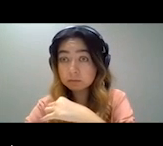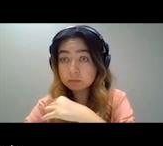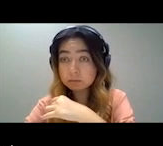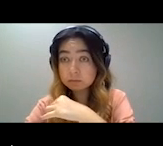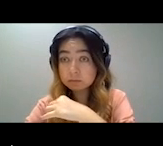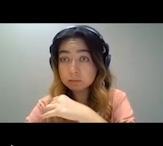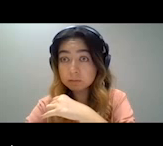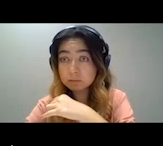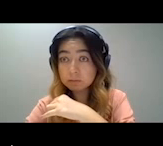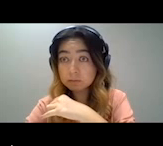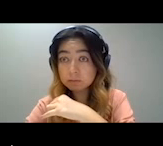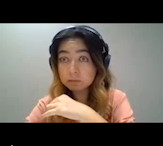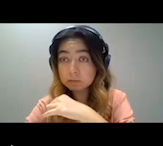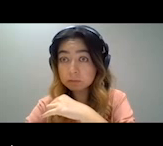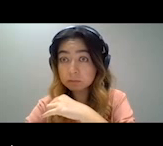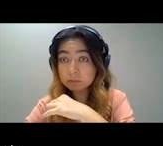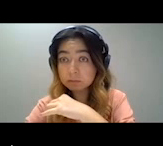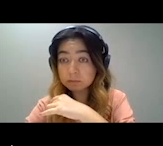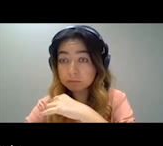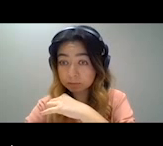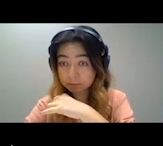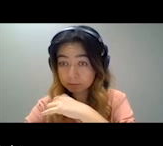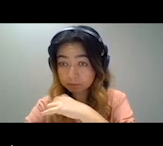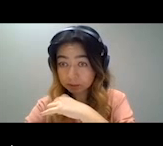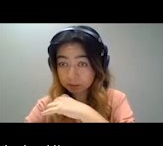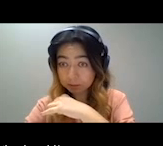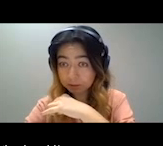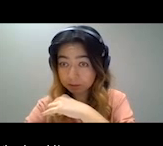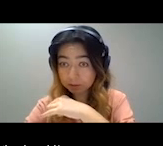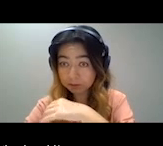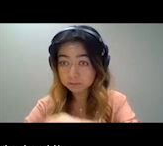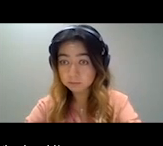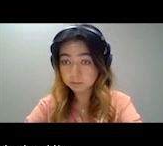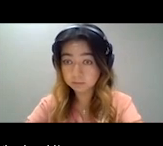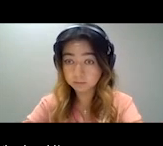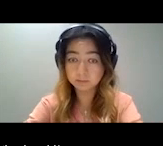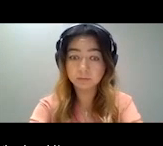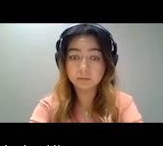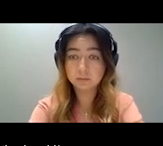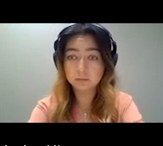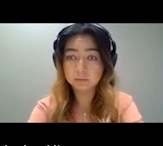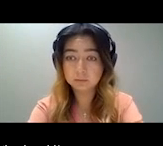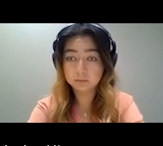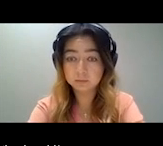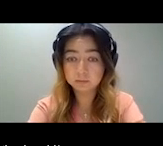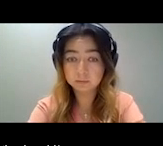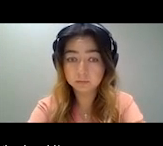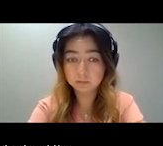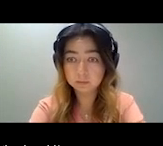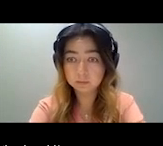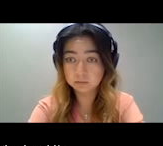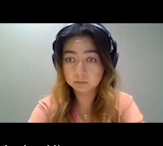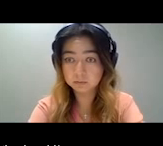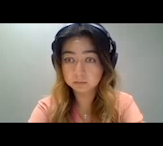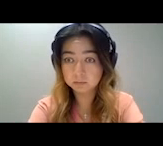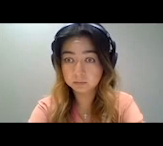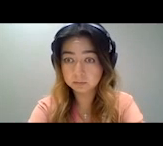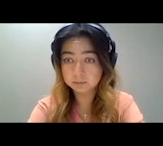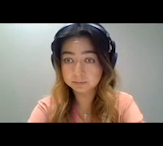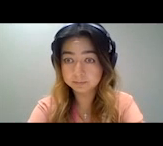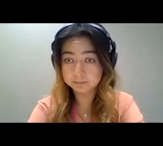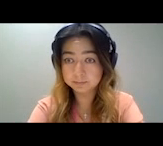Well, coming after Judy on this topic is really tough because she is like the role model of how to do